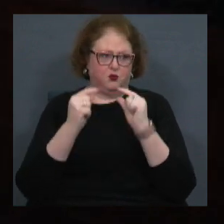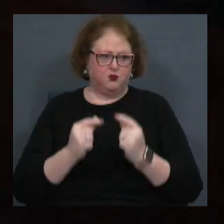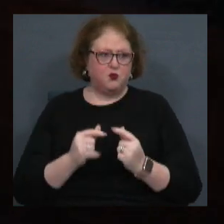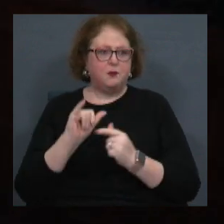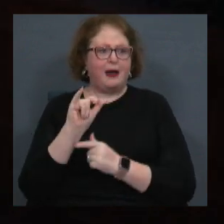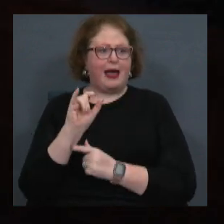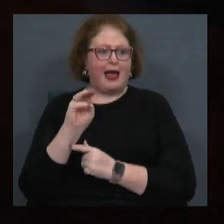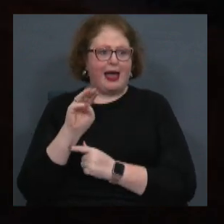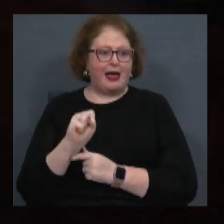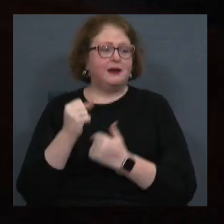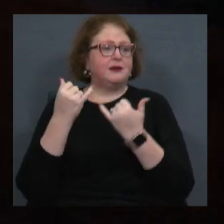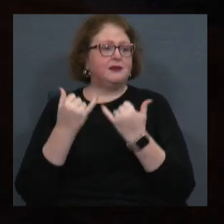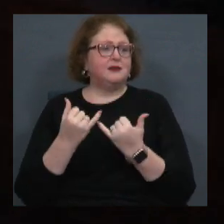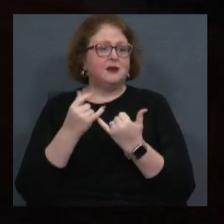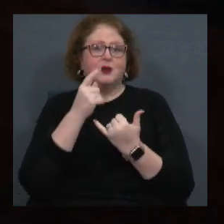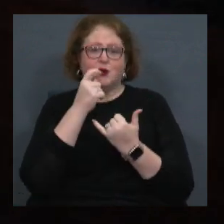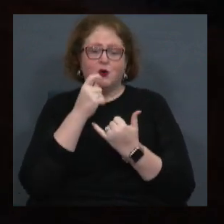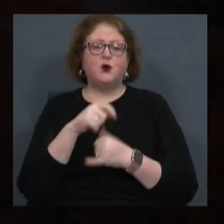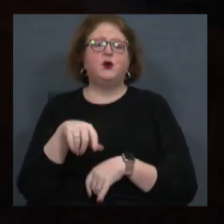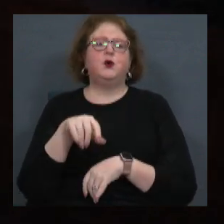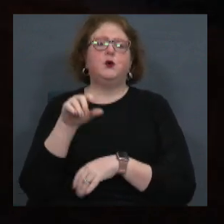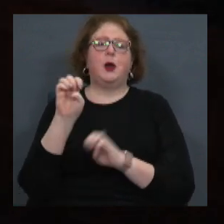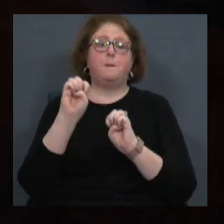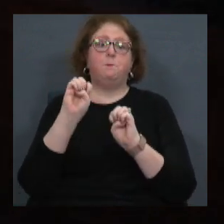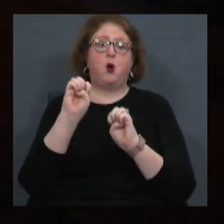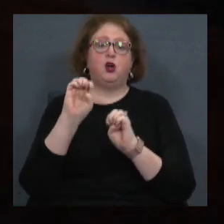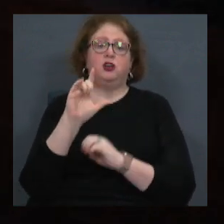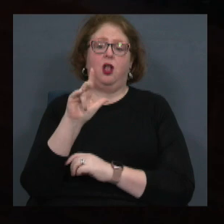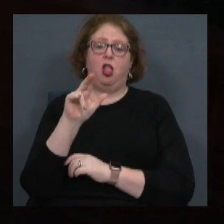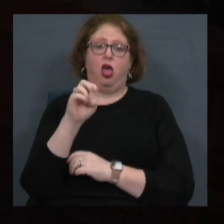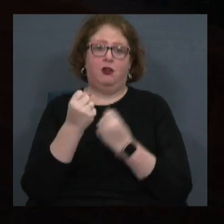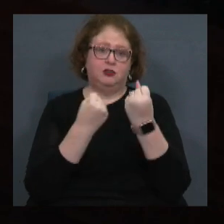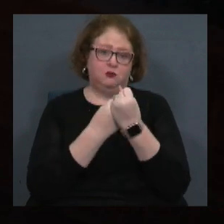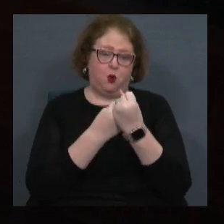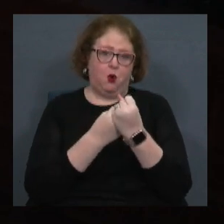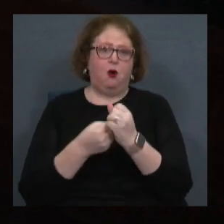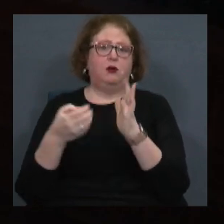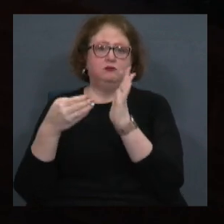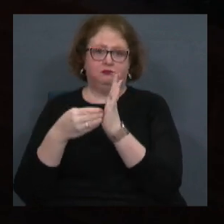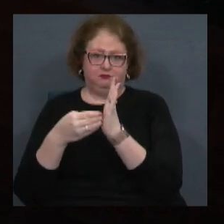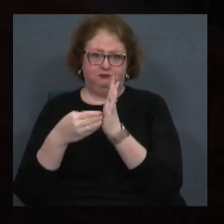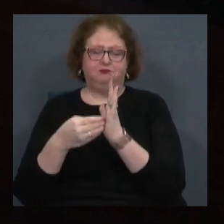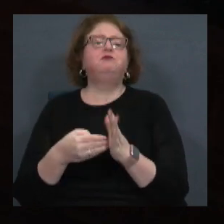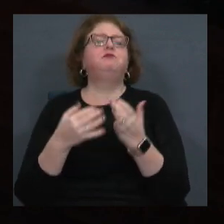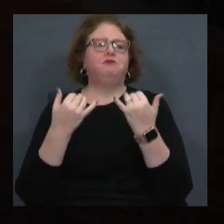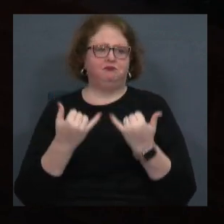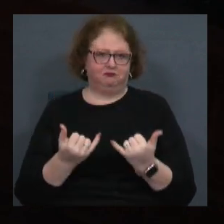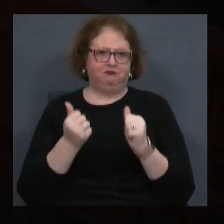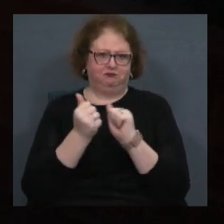please say aye. All those opposed, say nay. Ayes have it. Mr. Perry, I don't know if you,